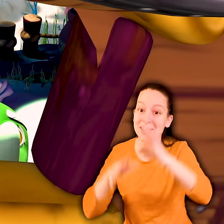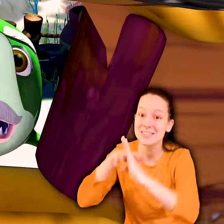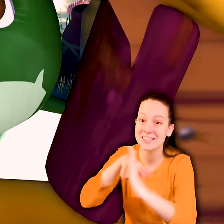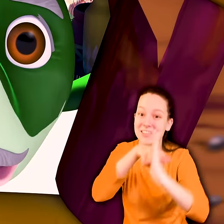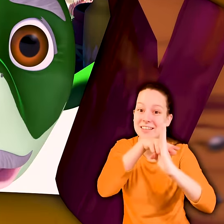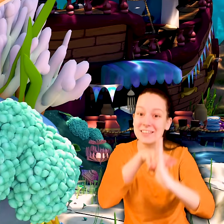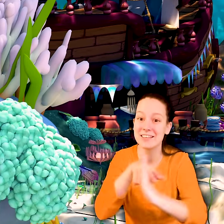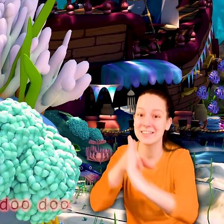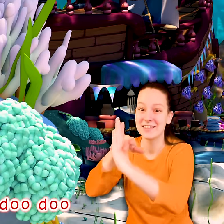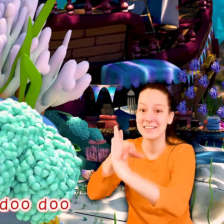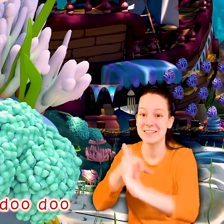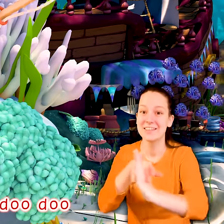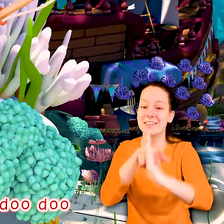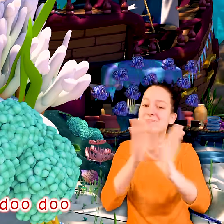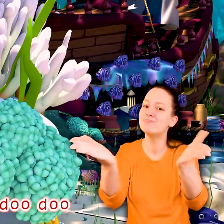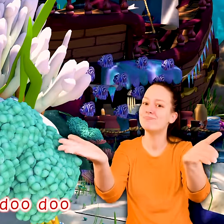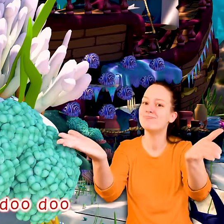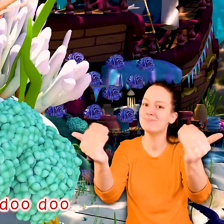grandfather